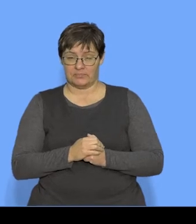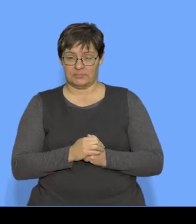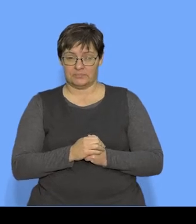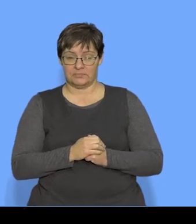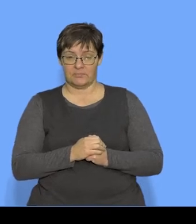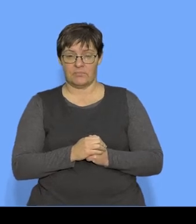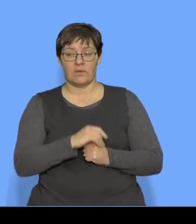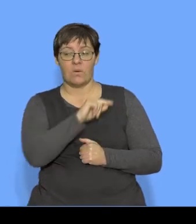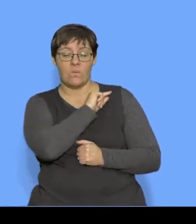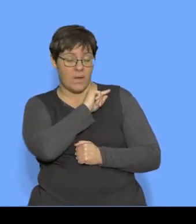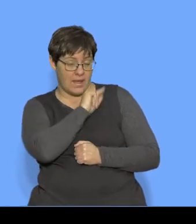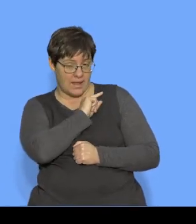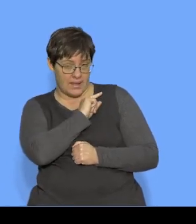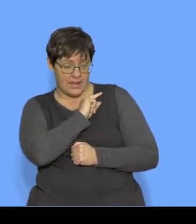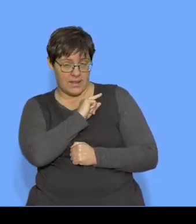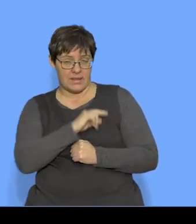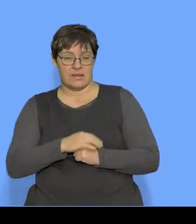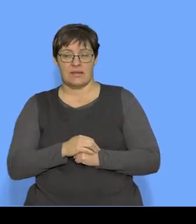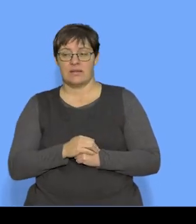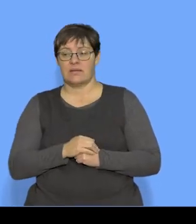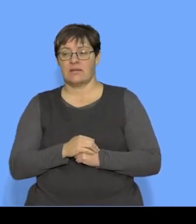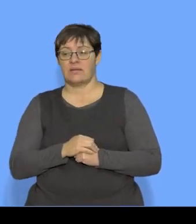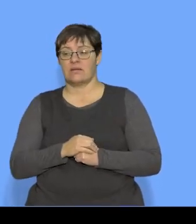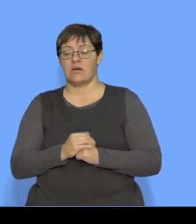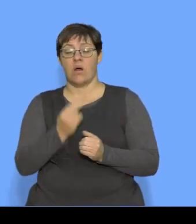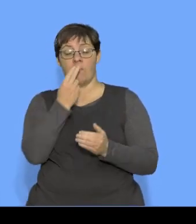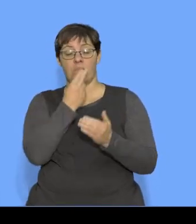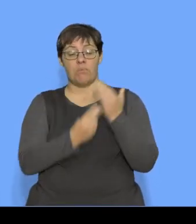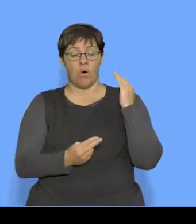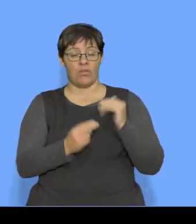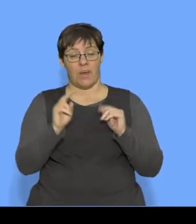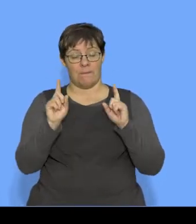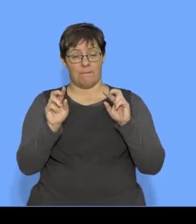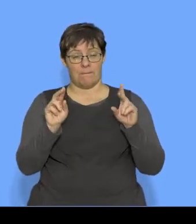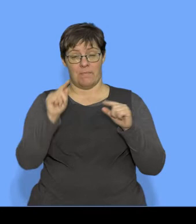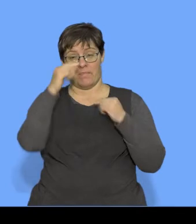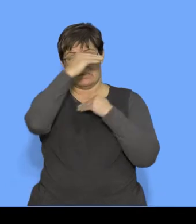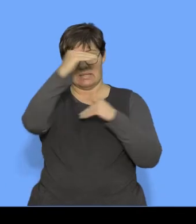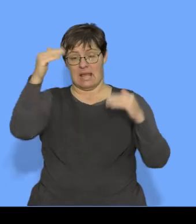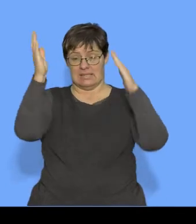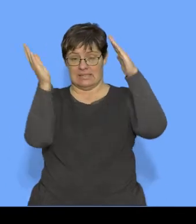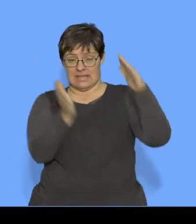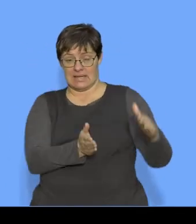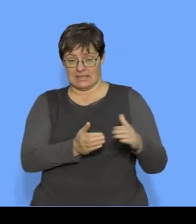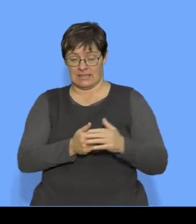right? My reason for this will be both pairs